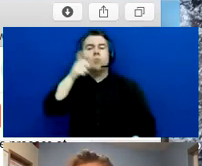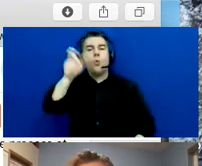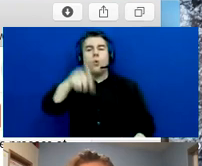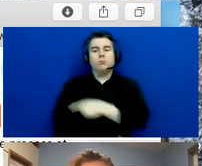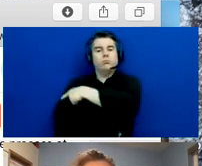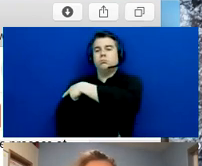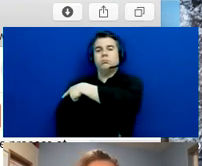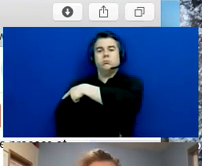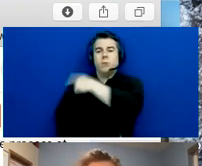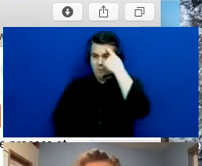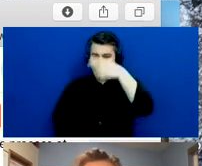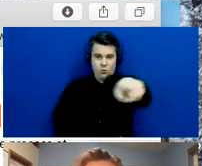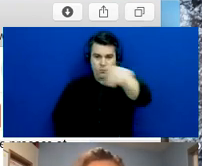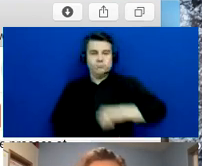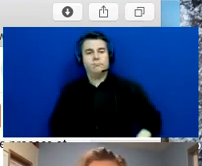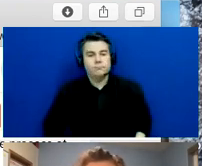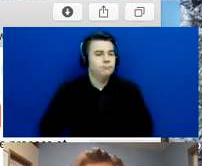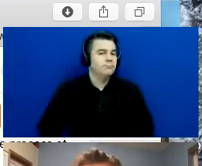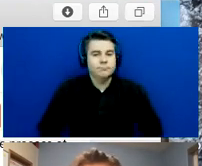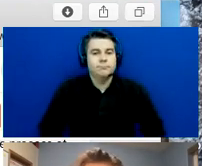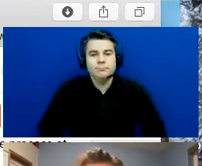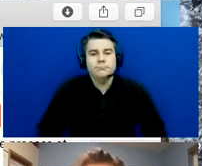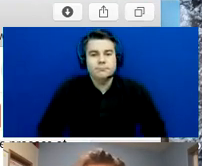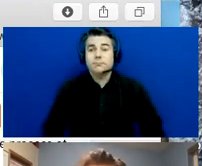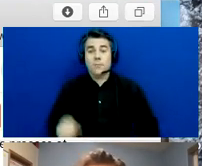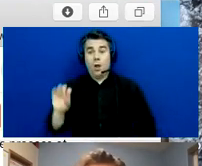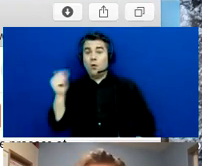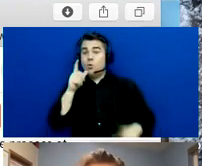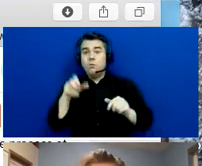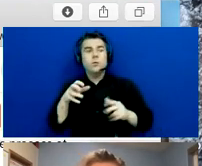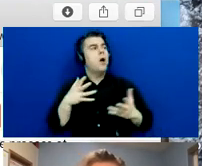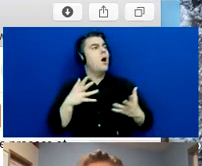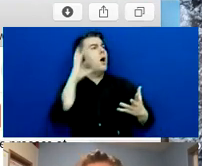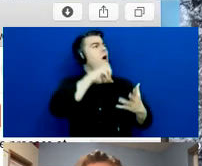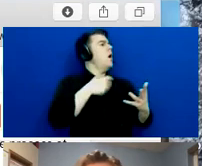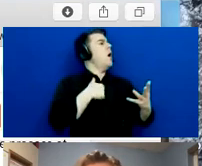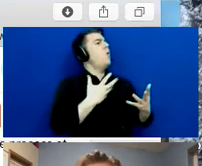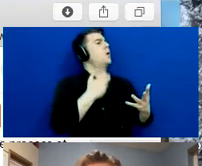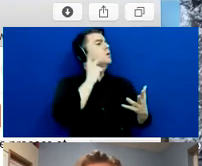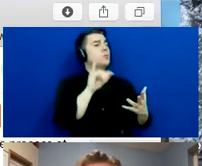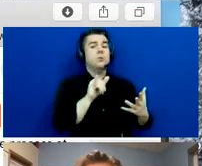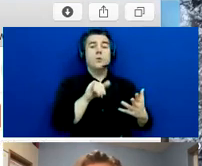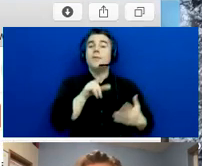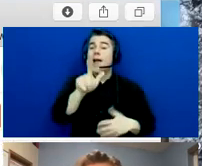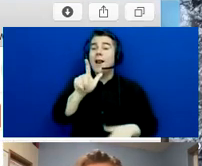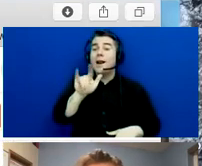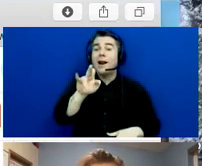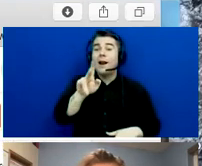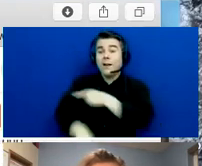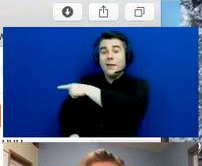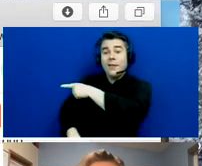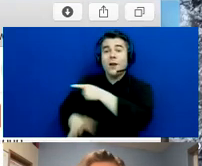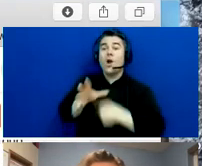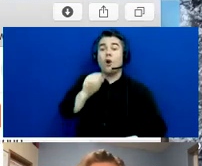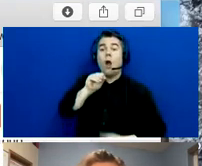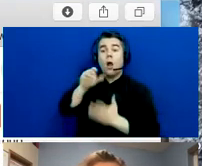here just for you. And if you know somebody else who wanted to see it and they didn't catch it, go here and share this link so that they can be